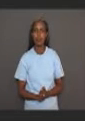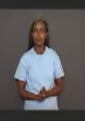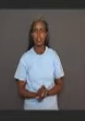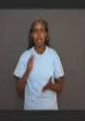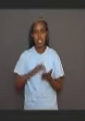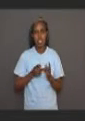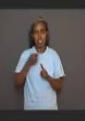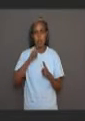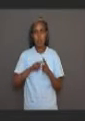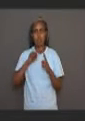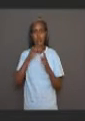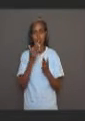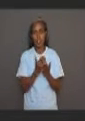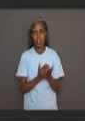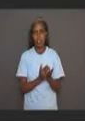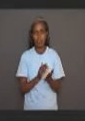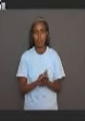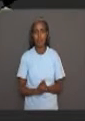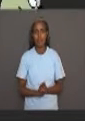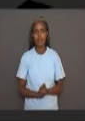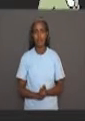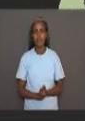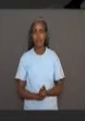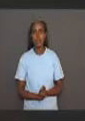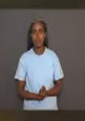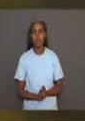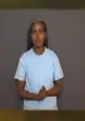Let's get back to our lesson.